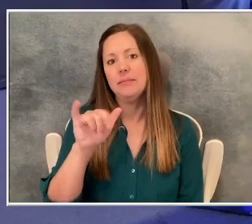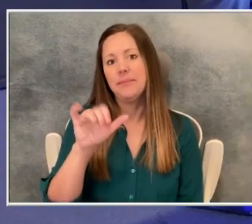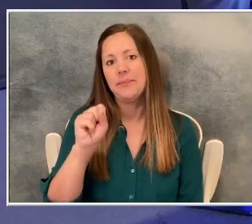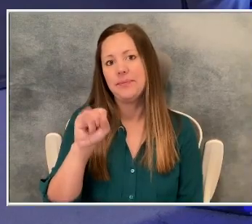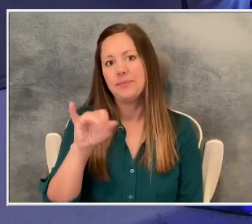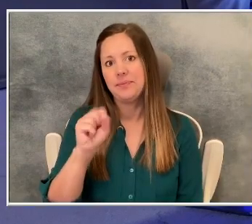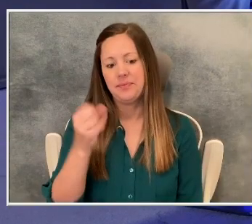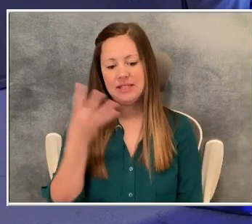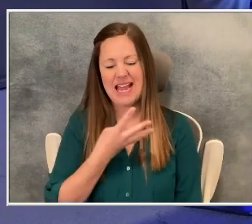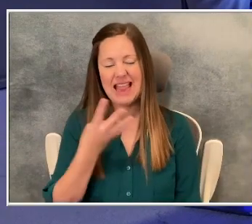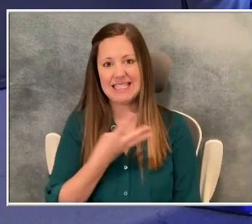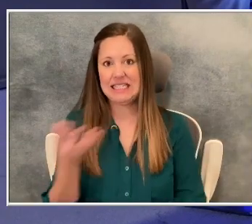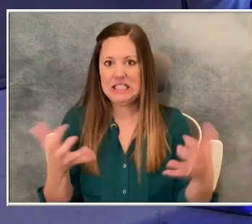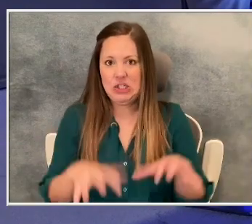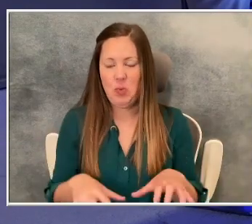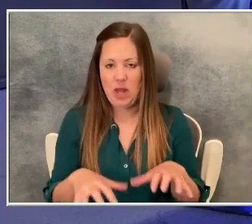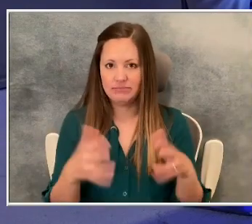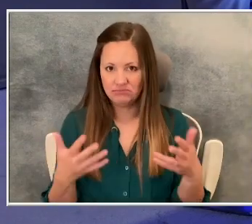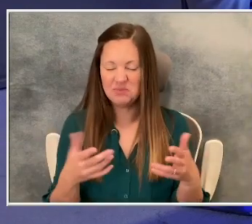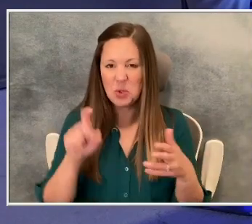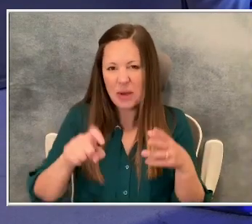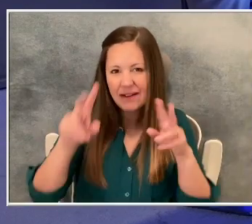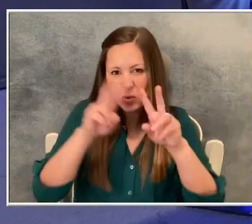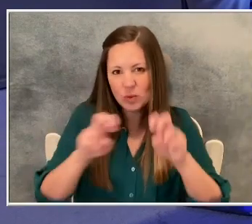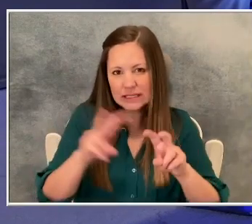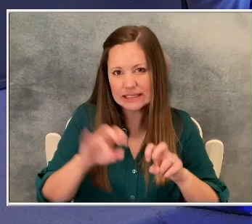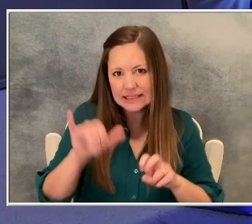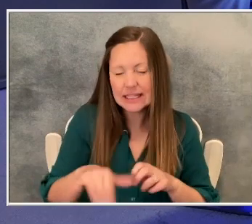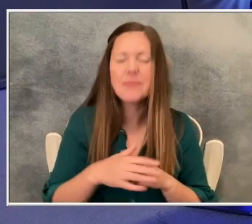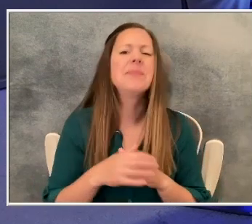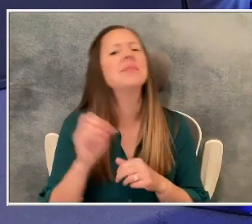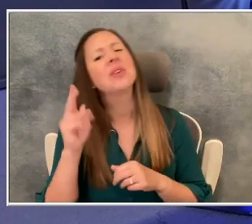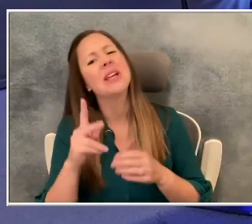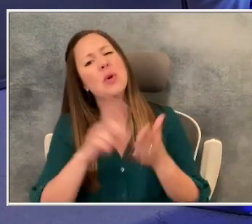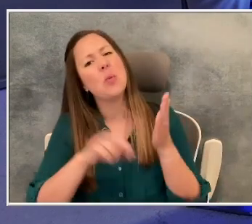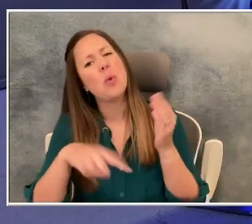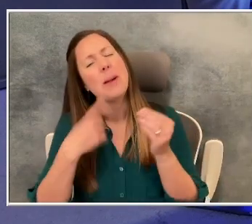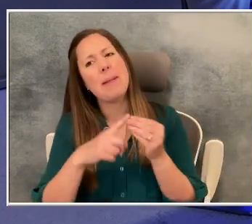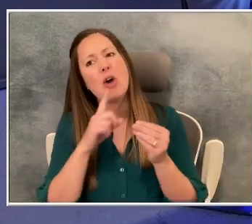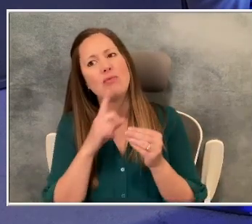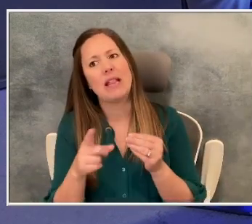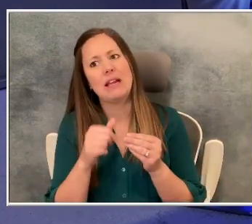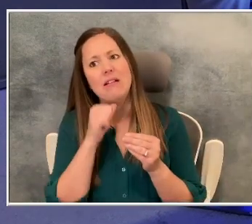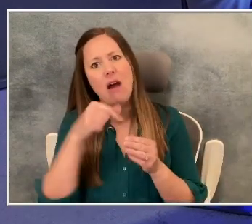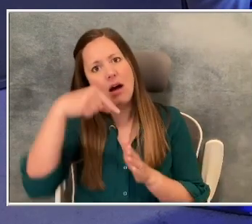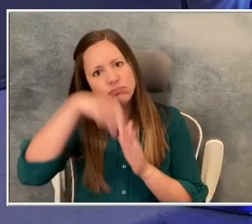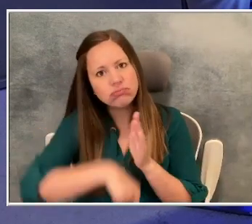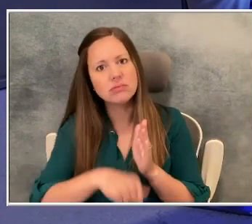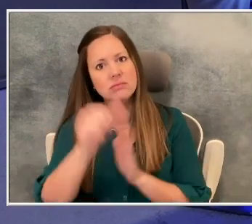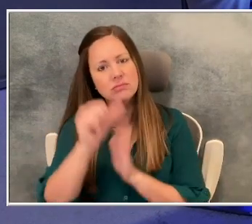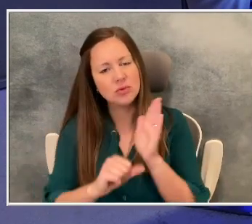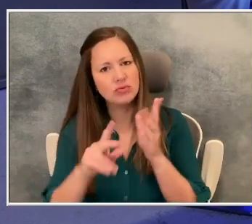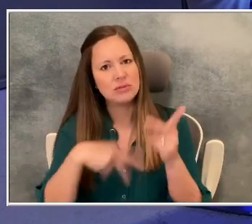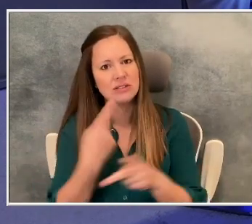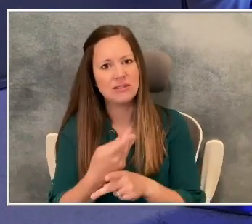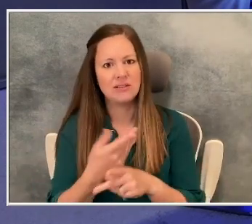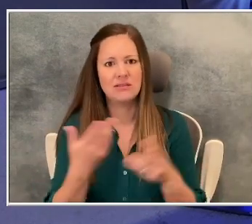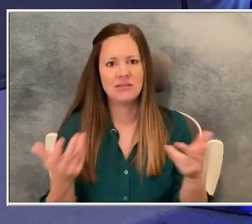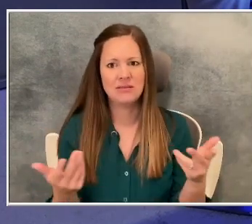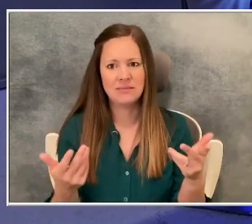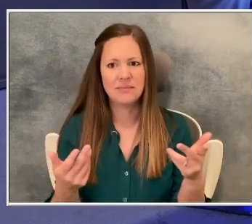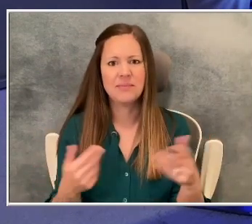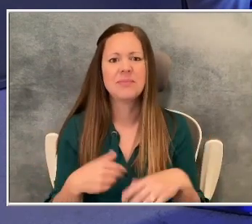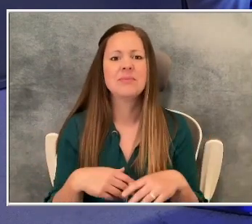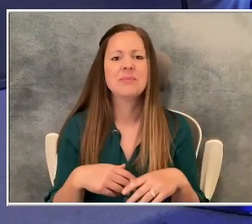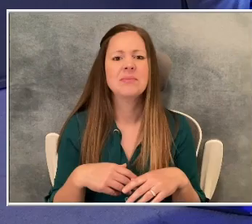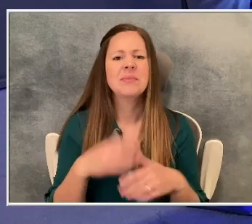All right. So what about minimally invasive types of procedures? I know there's some rotor-rooter stuff going on out there, but that doesn't sound like